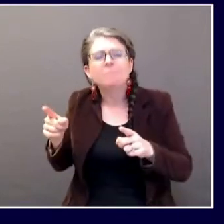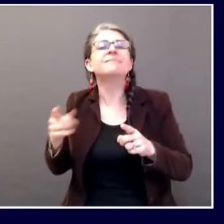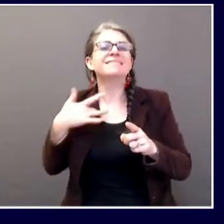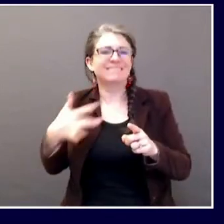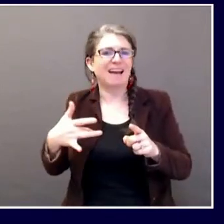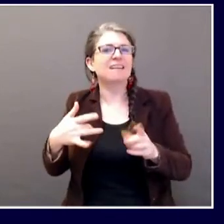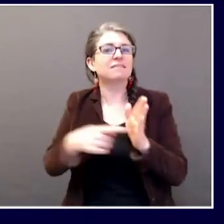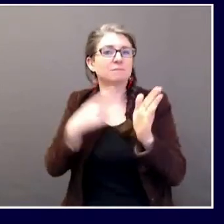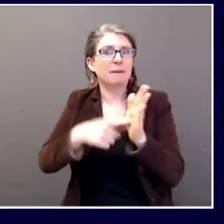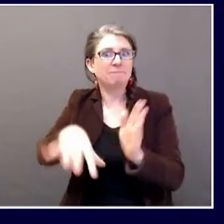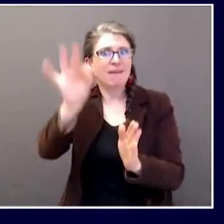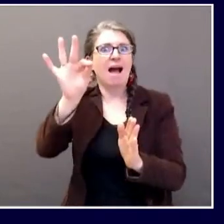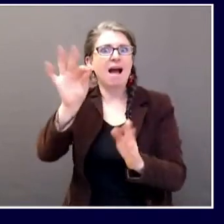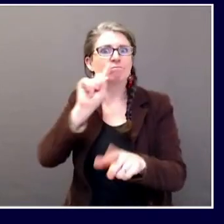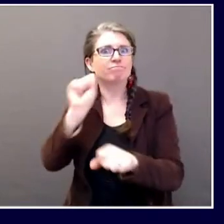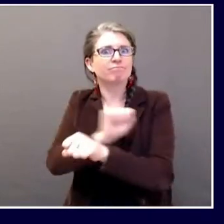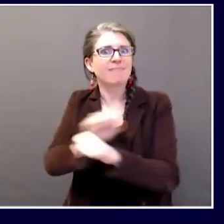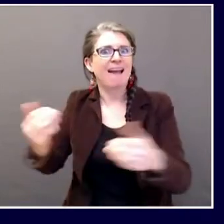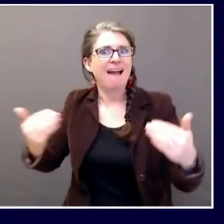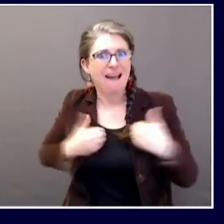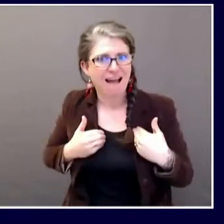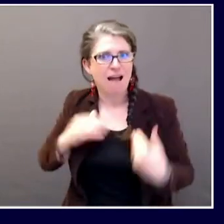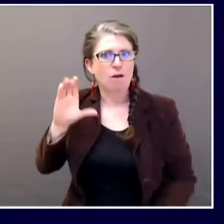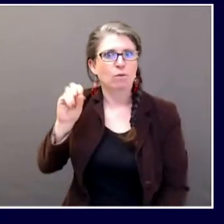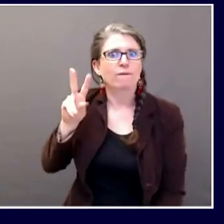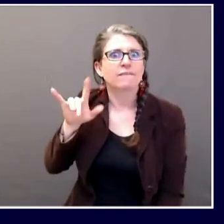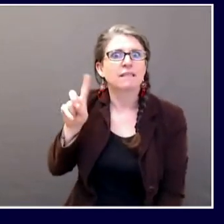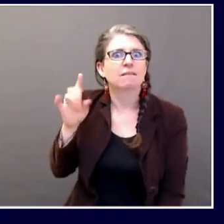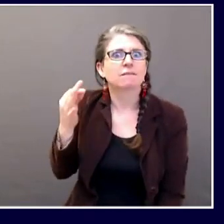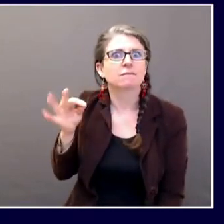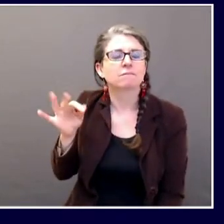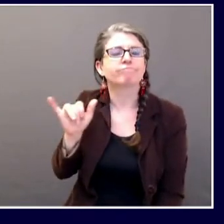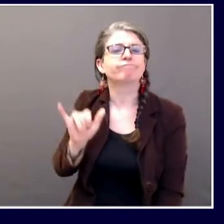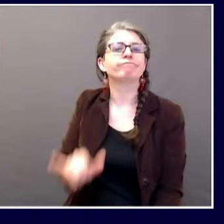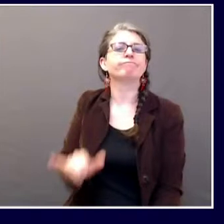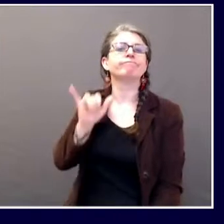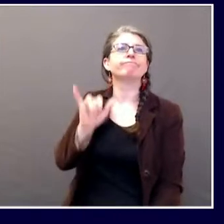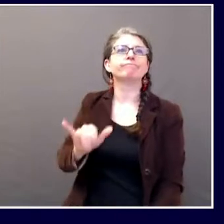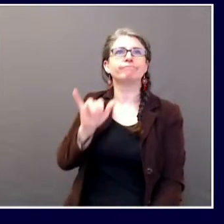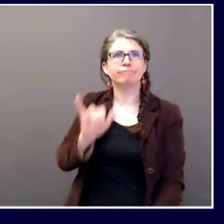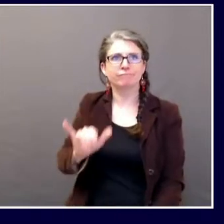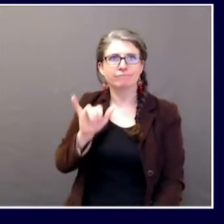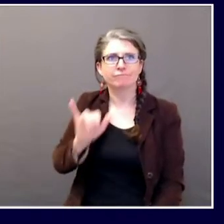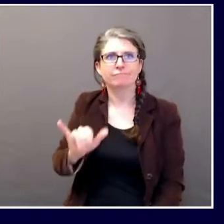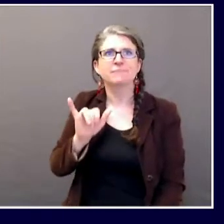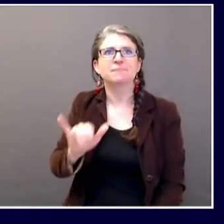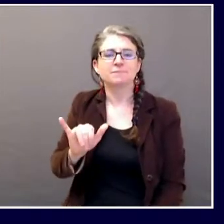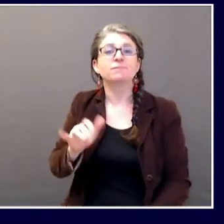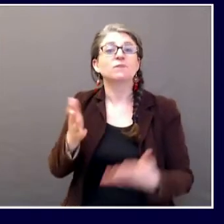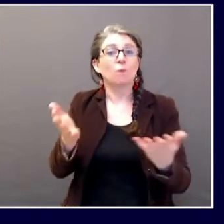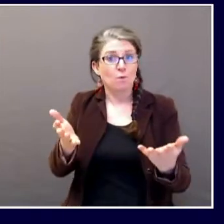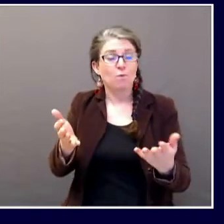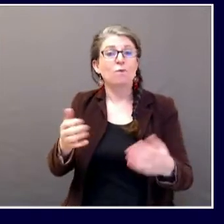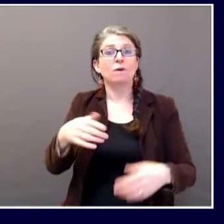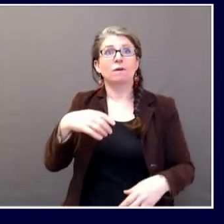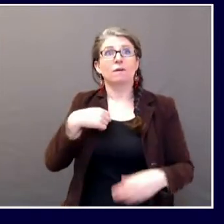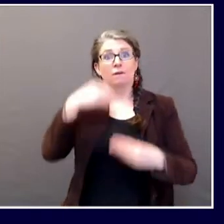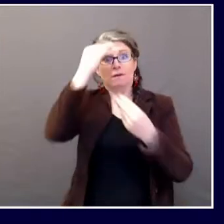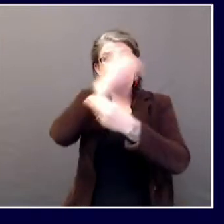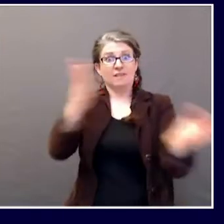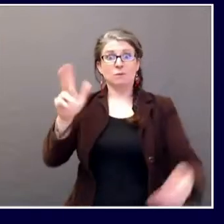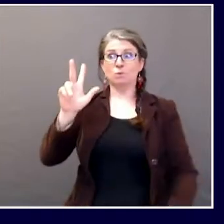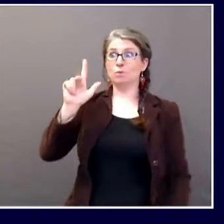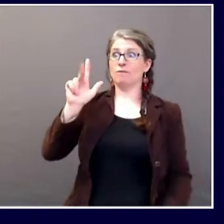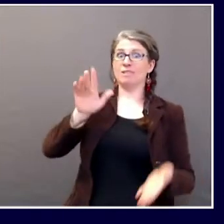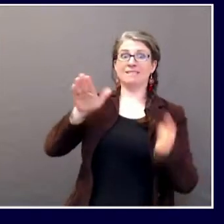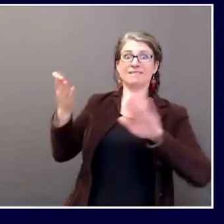to time, go through those certificates to make sure that we are capturing those. That gives us, again, a full and complete